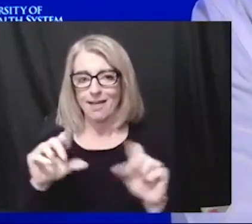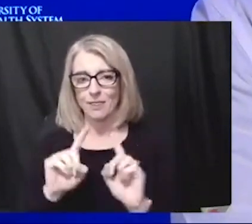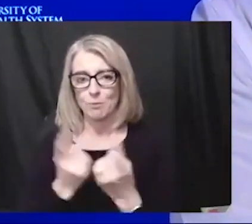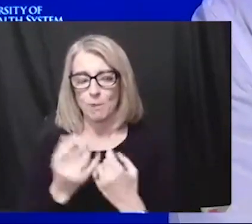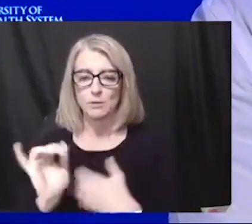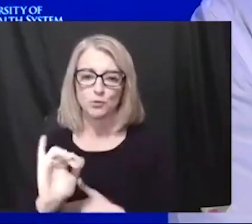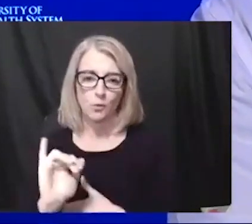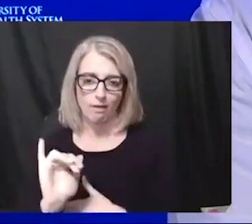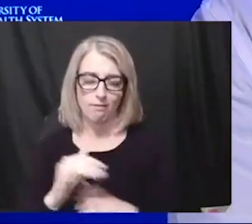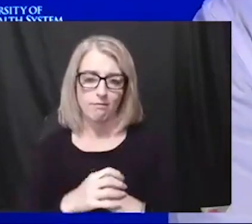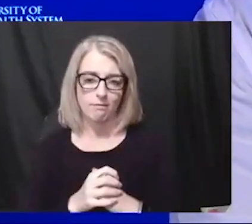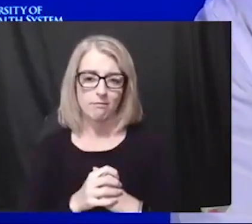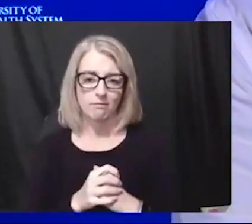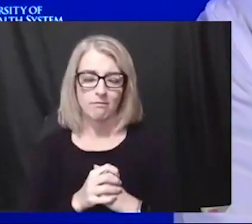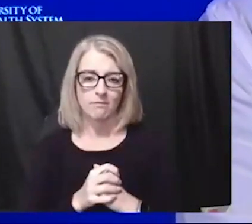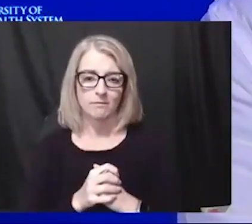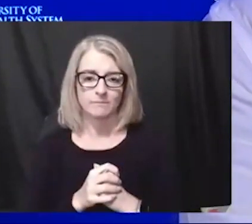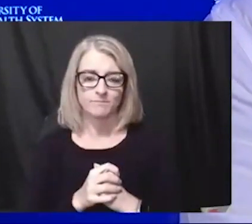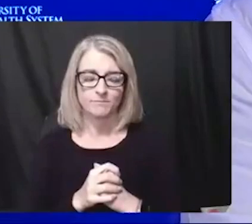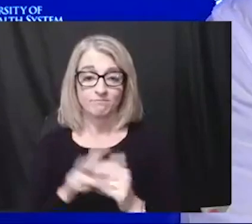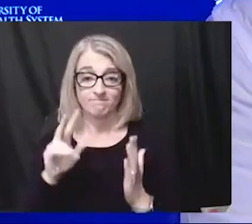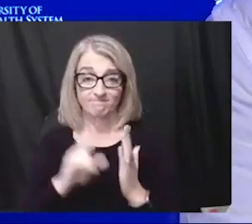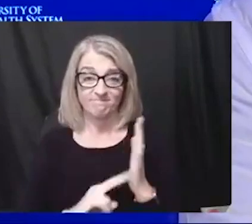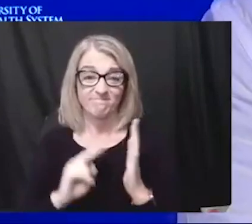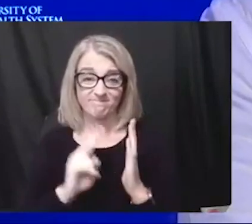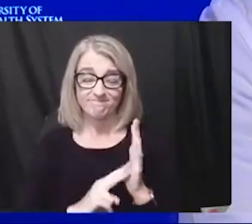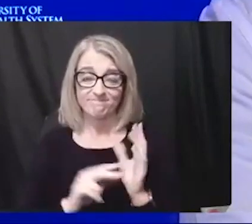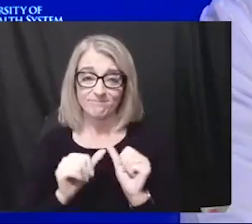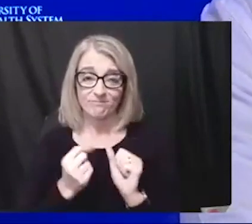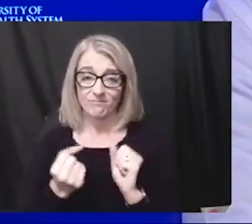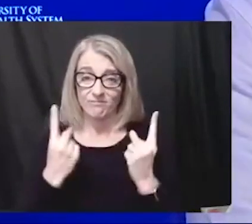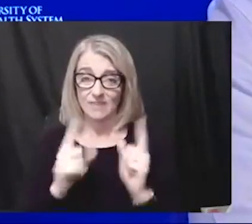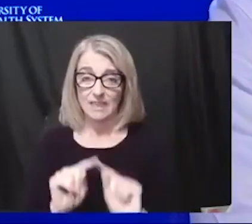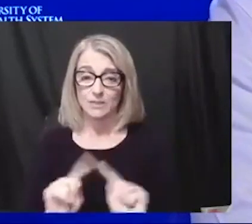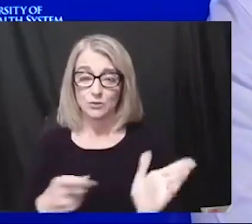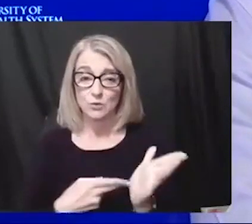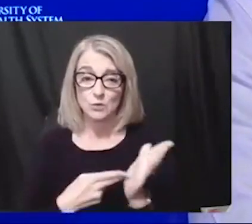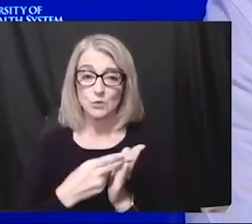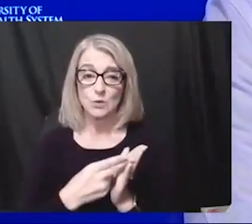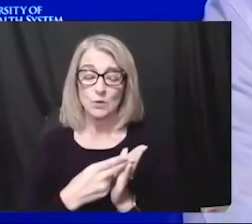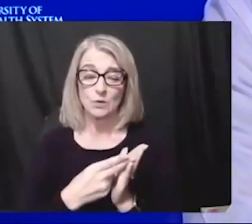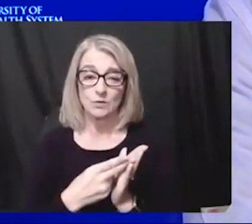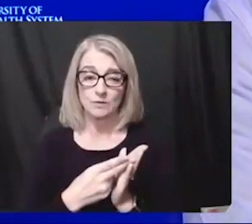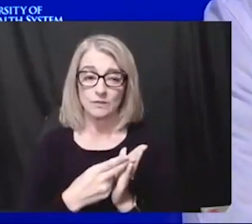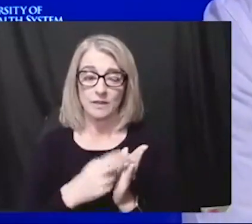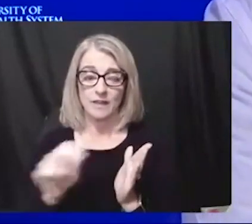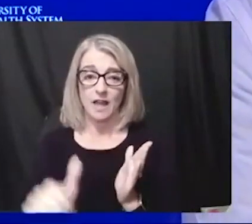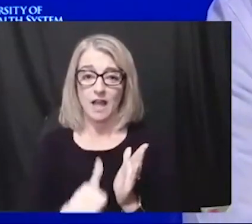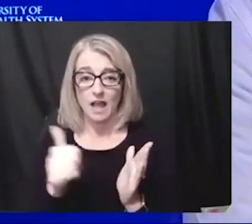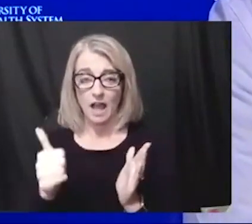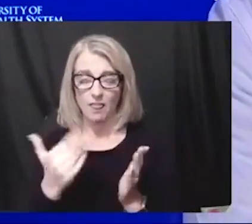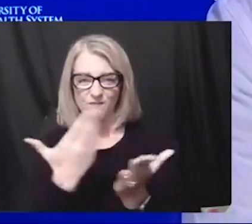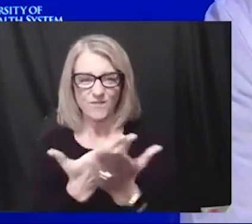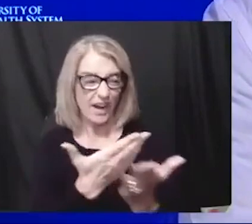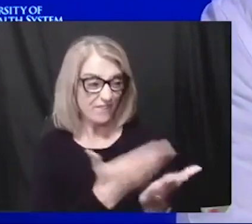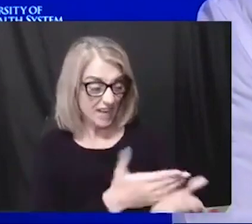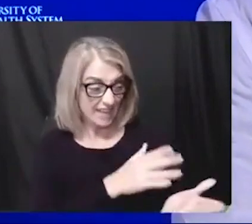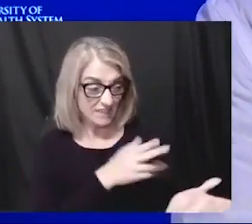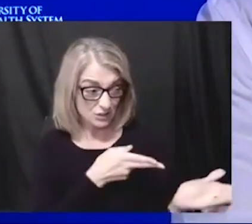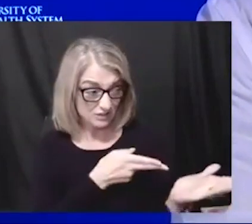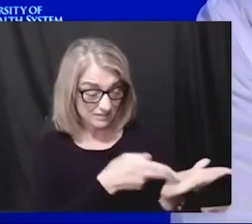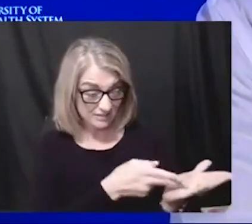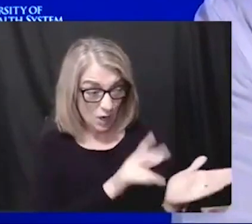down. Same thing. This happened like 3 times. Finally, my other kids said, Dad, we're going to be late for school. I'm like, okay, Ilea, you're not going to school. Well, I got to go to